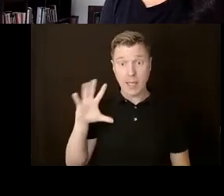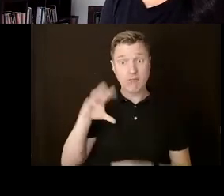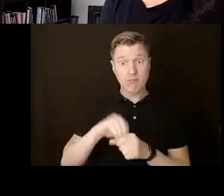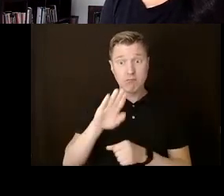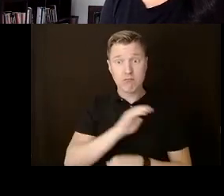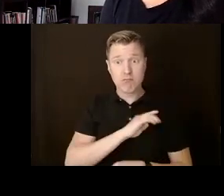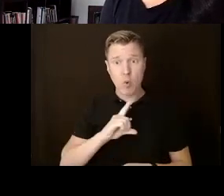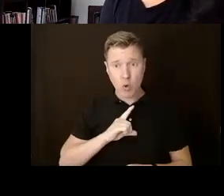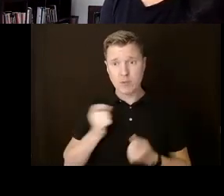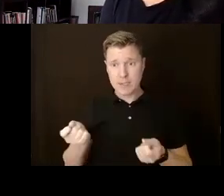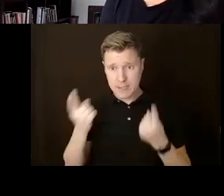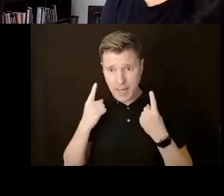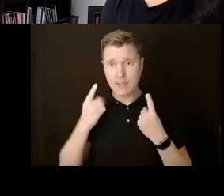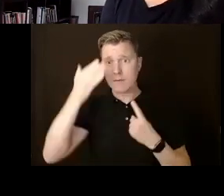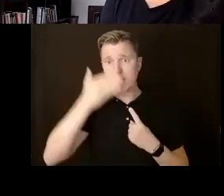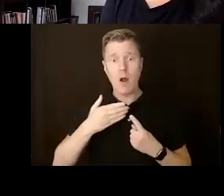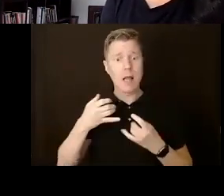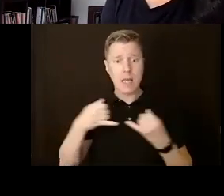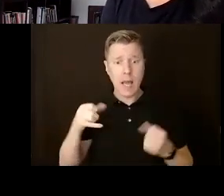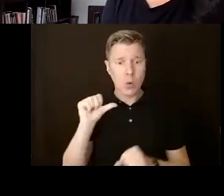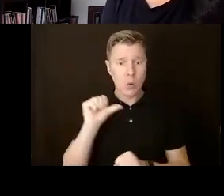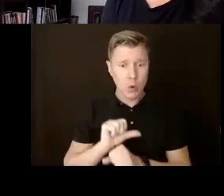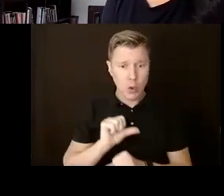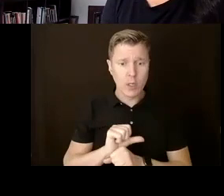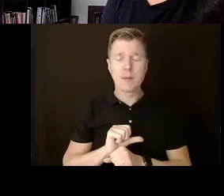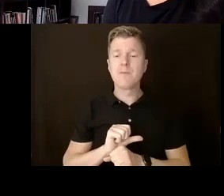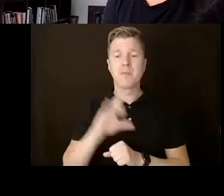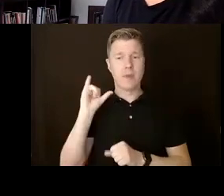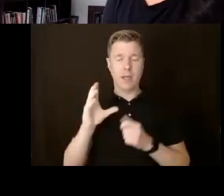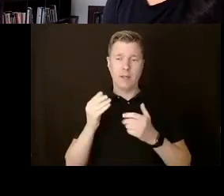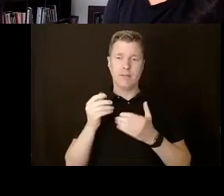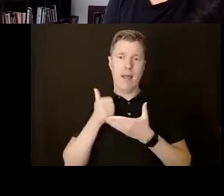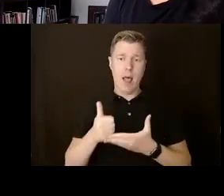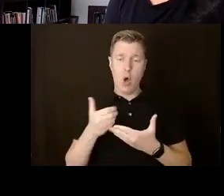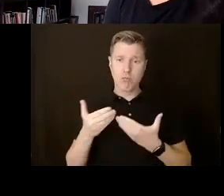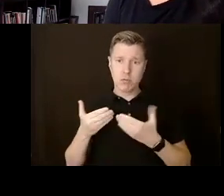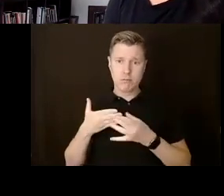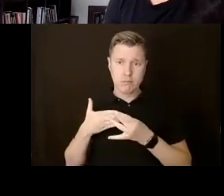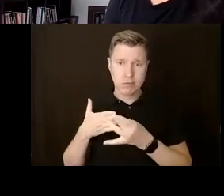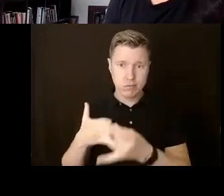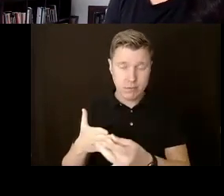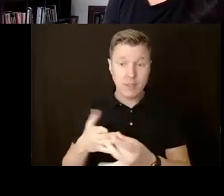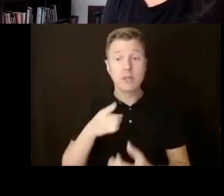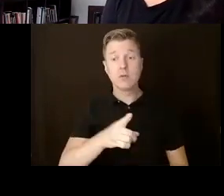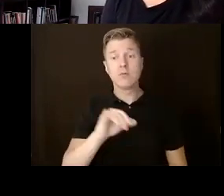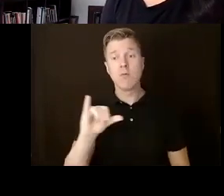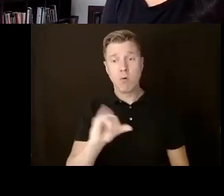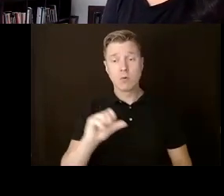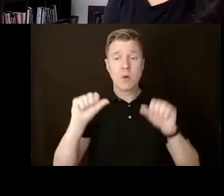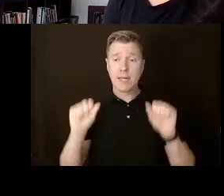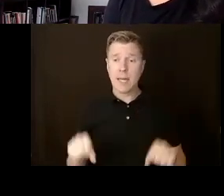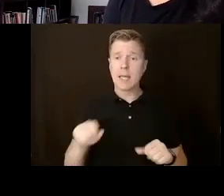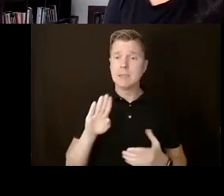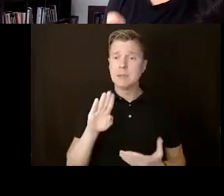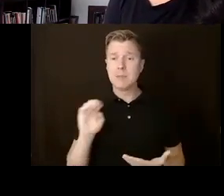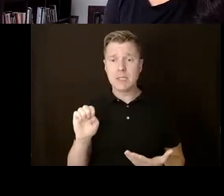who has this as a core value, I think that can really help move the needle. And if you can also kind of be from